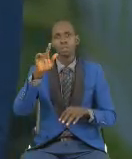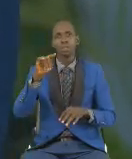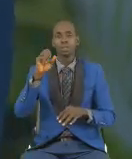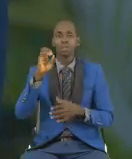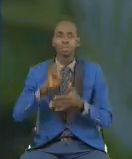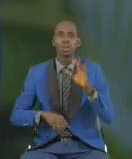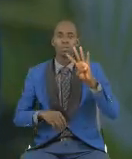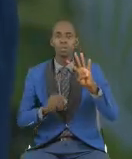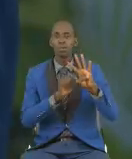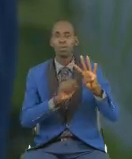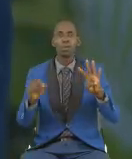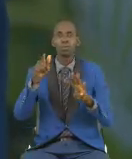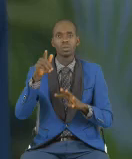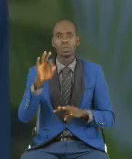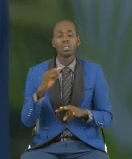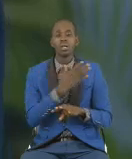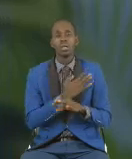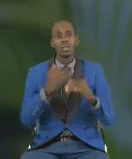29. And now, Lord,